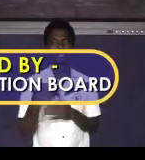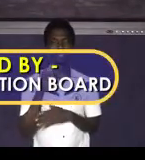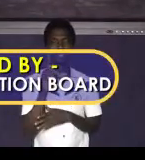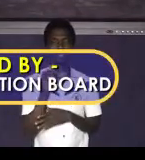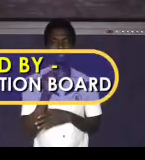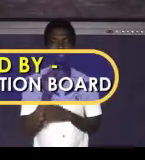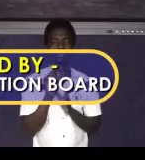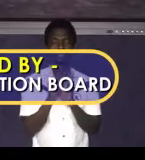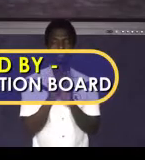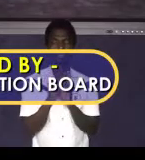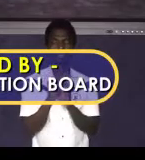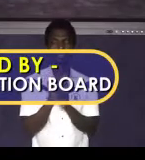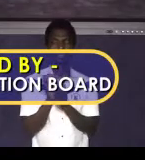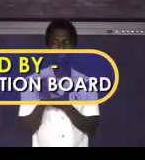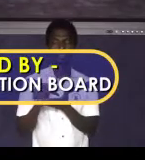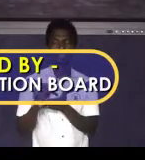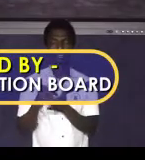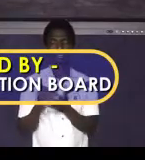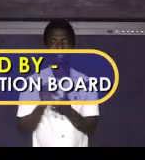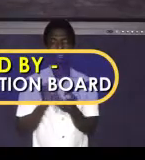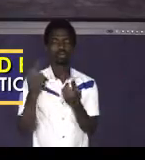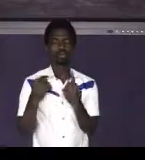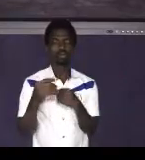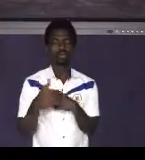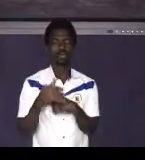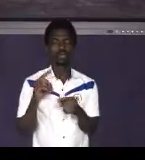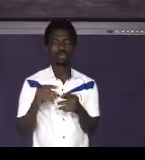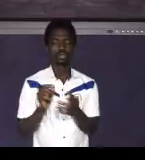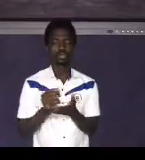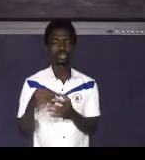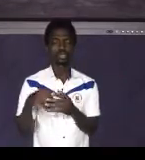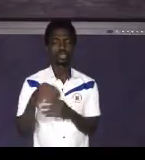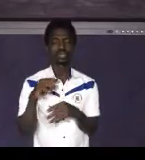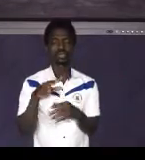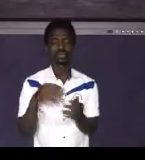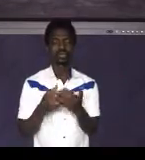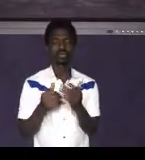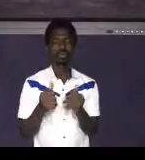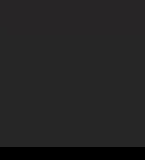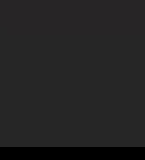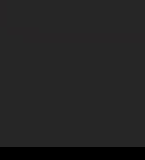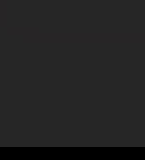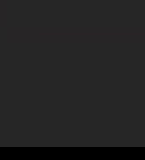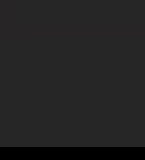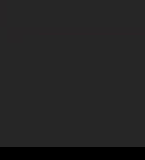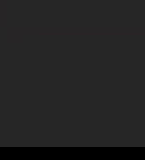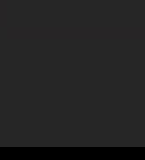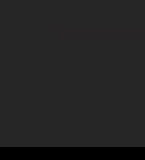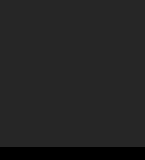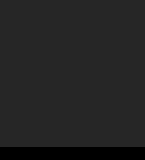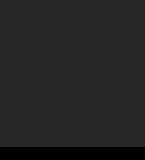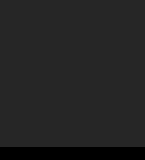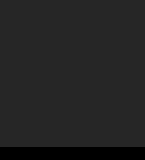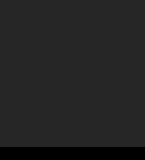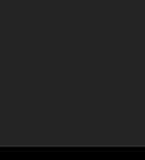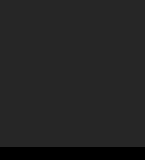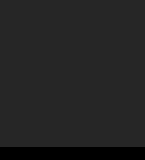seconds, please capture this assignment. I'll come back to sign out. Well done, children.